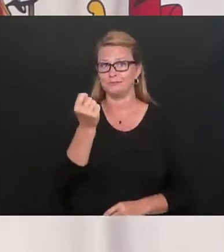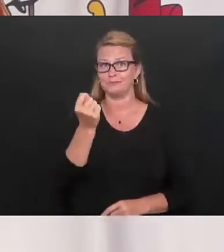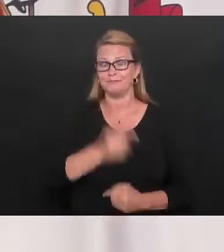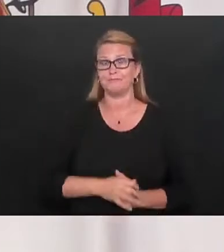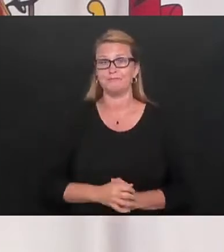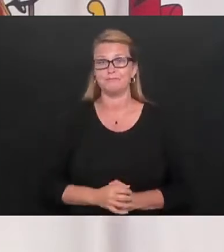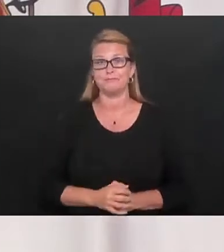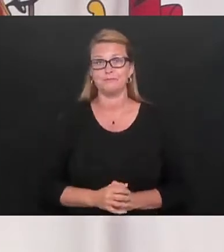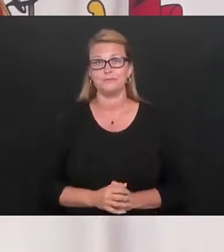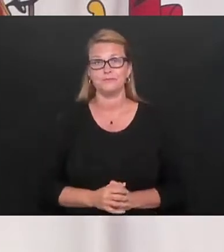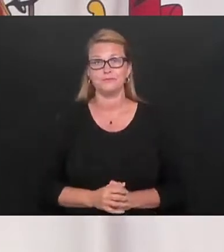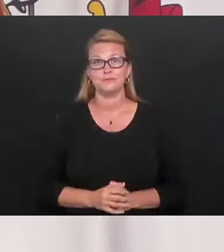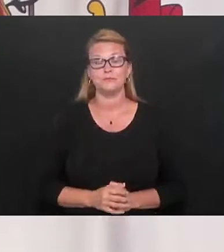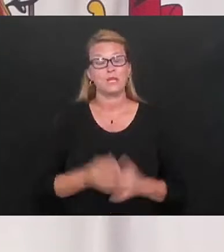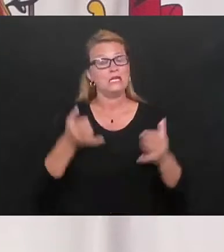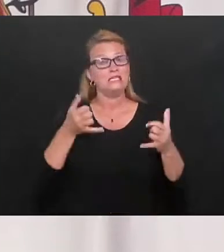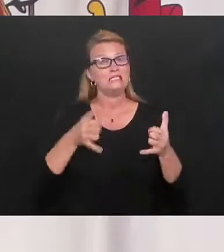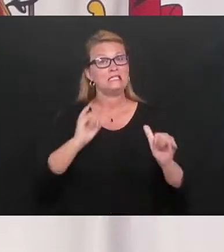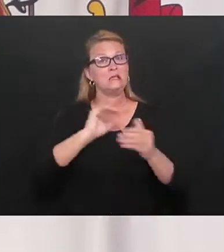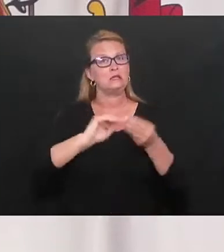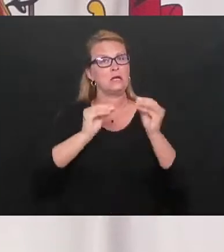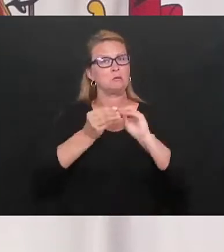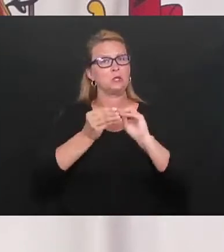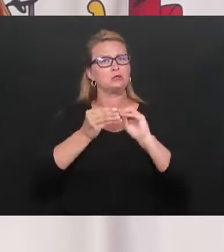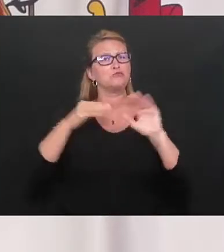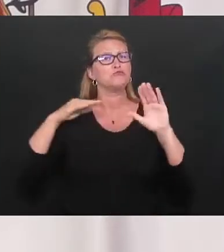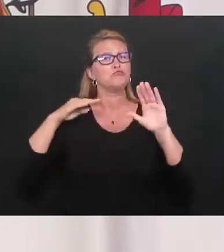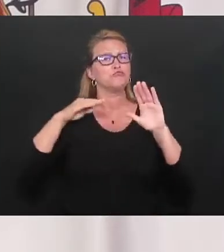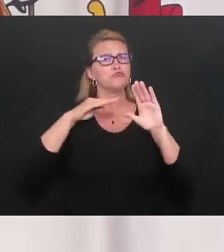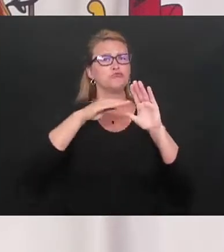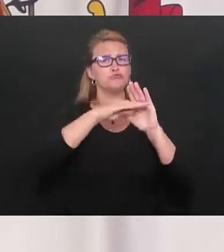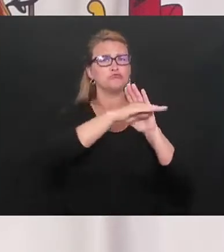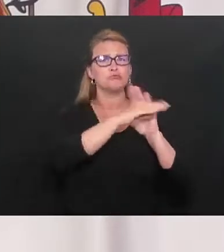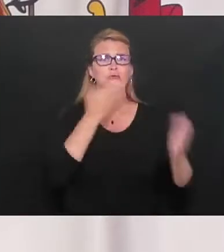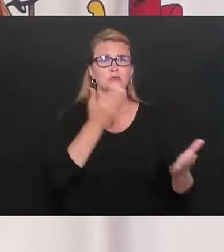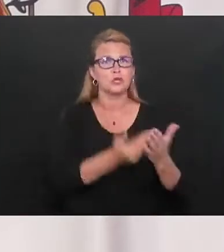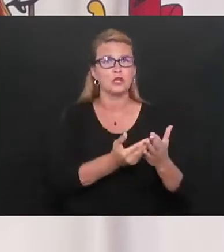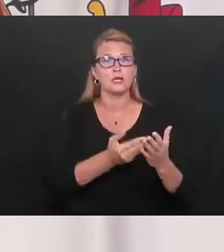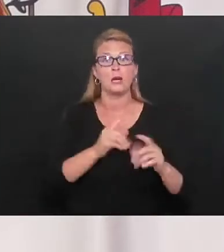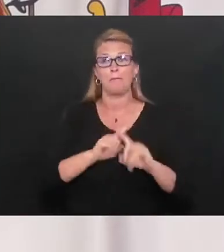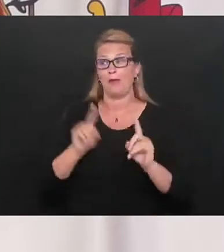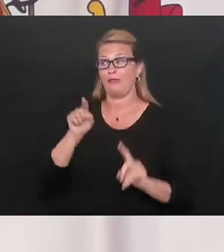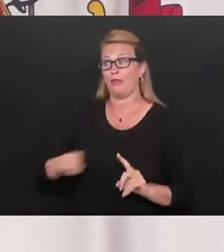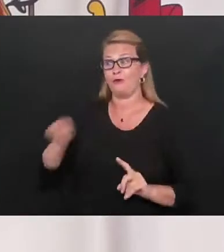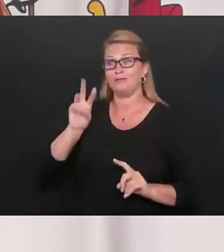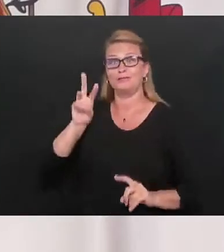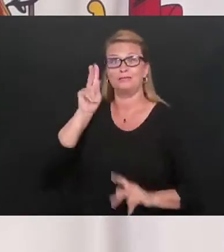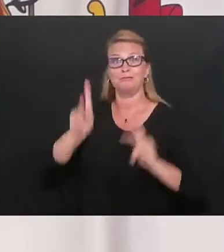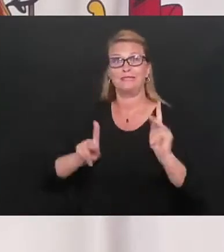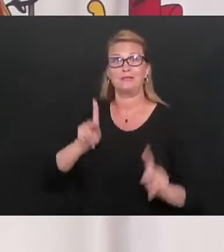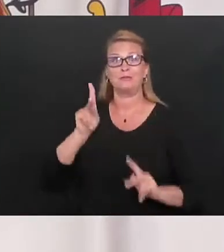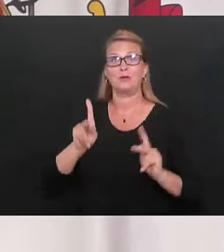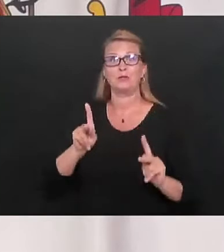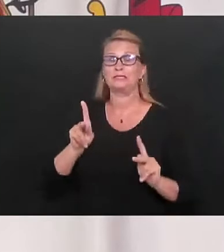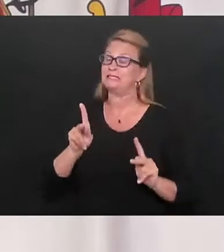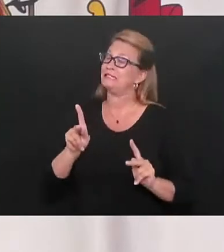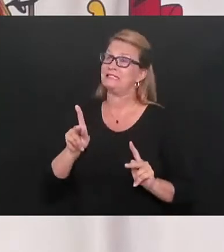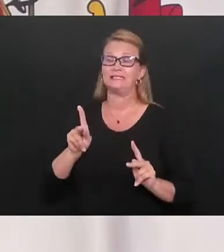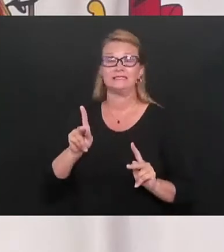We still trend in the right way, but to these 6 people and all their loved ones, trend doesn't mean much, does